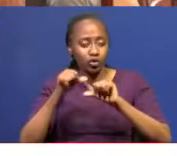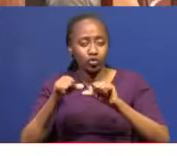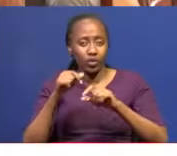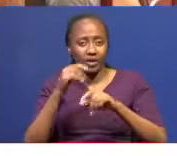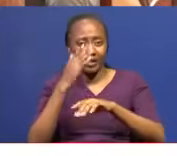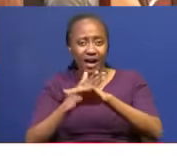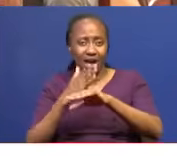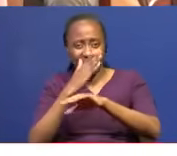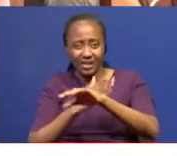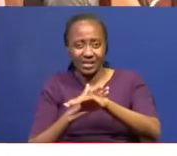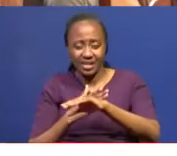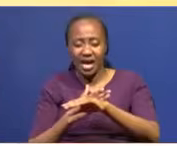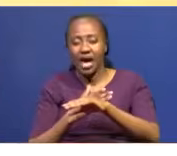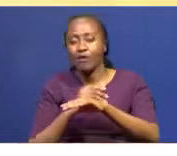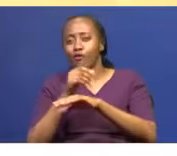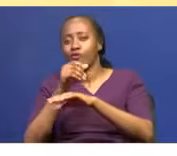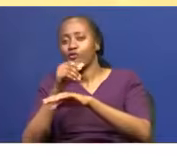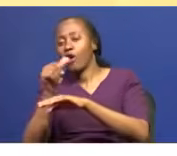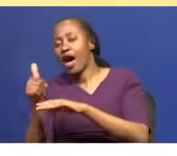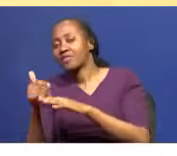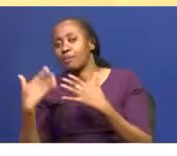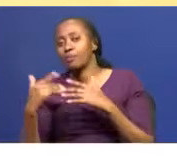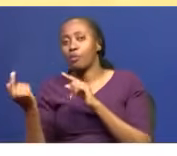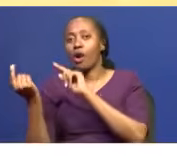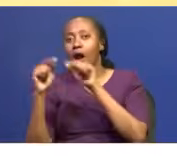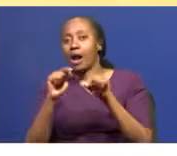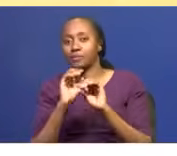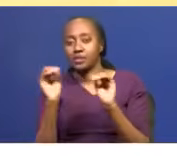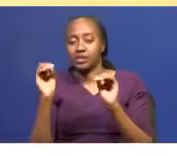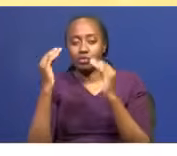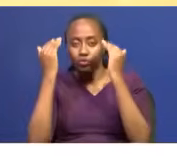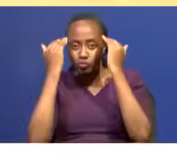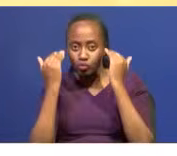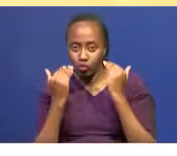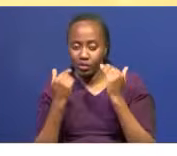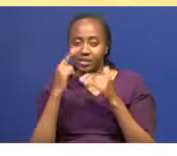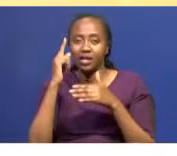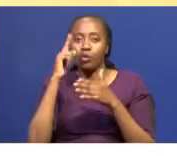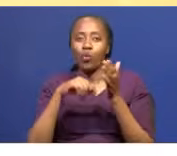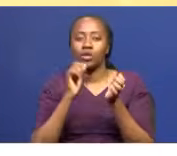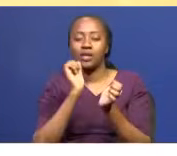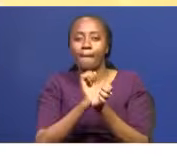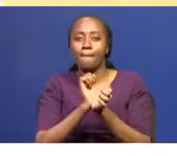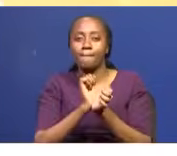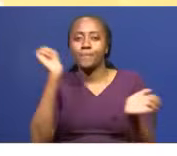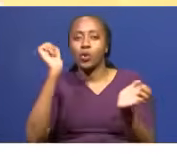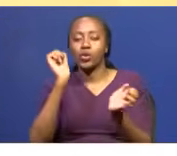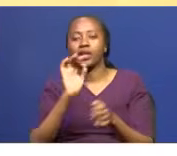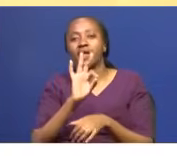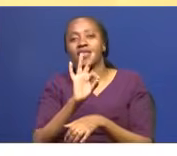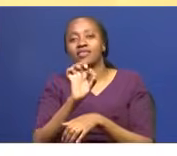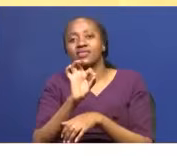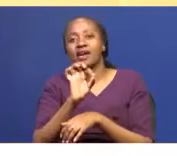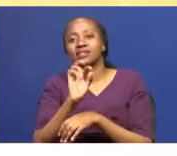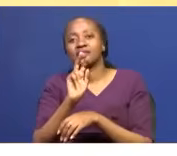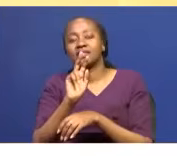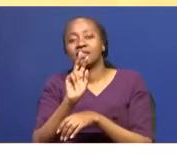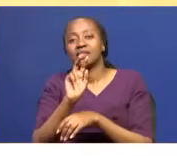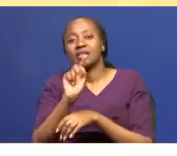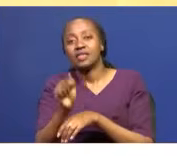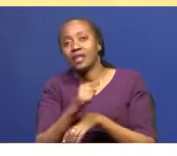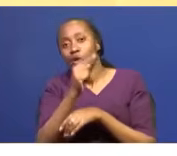who are not before the court. The accused person is admitted to a bond of Kenya shillings 30,000 with a surety of like